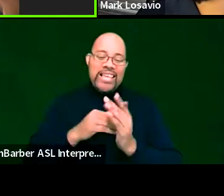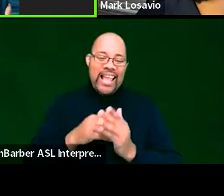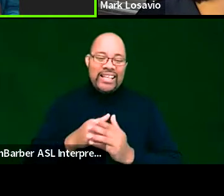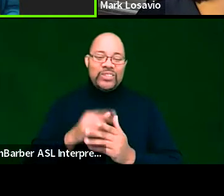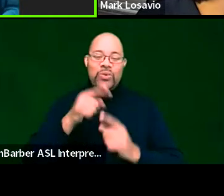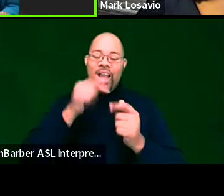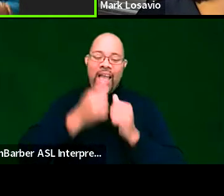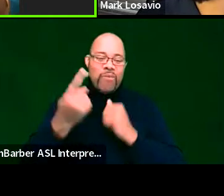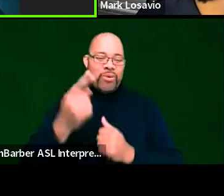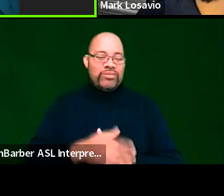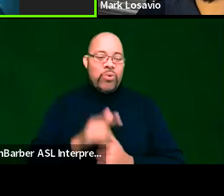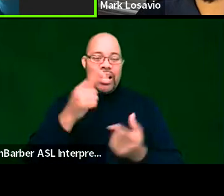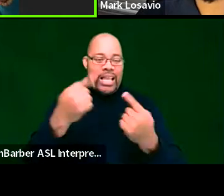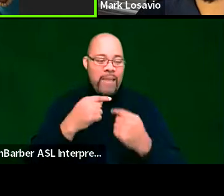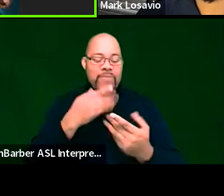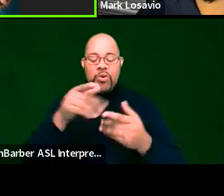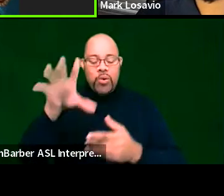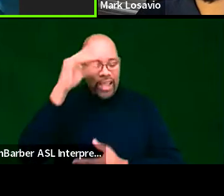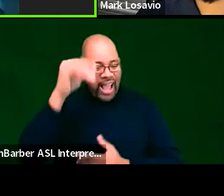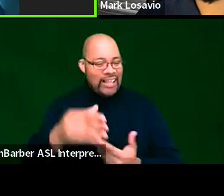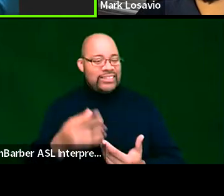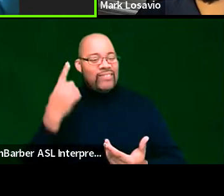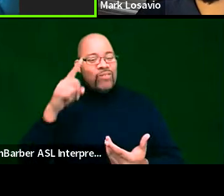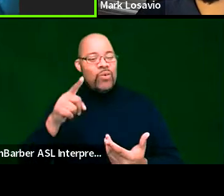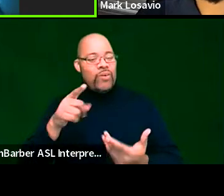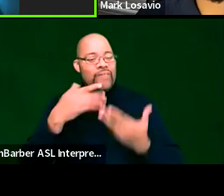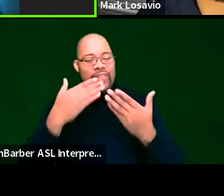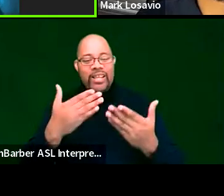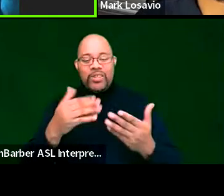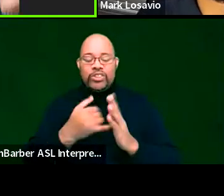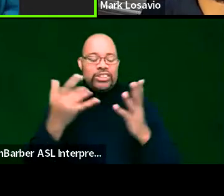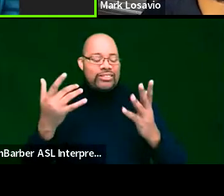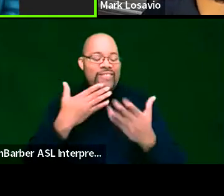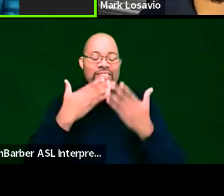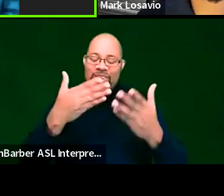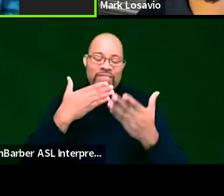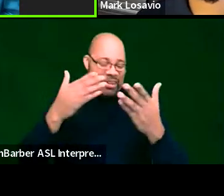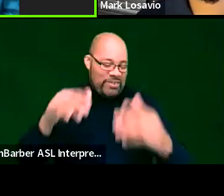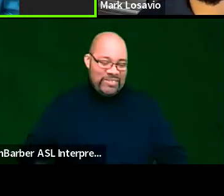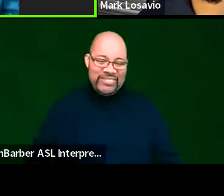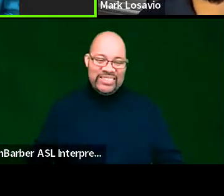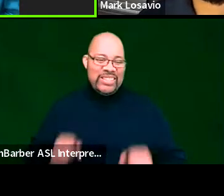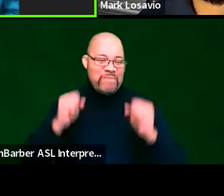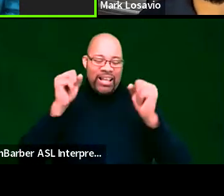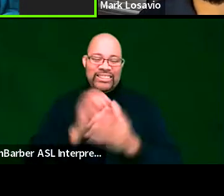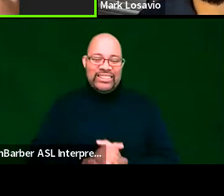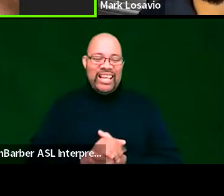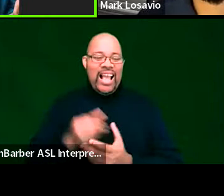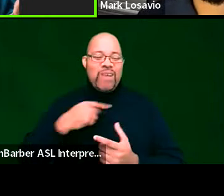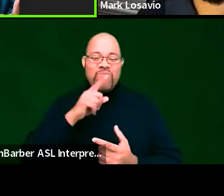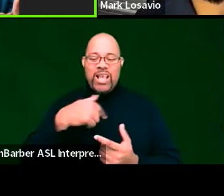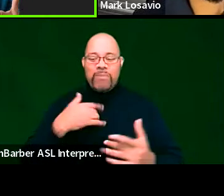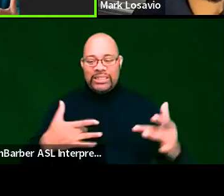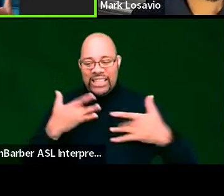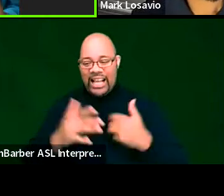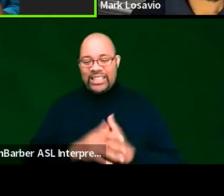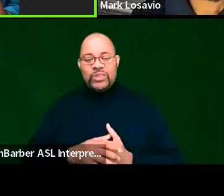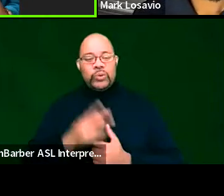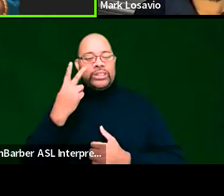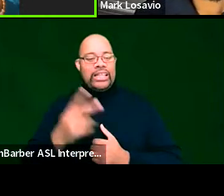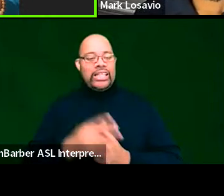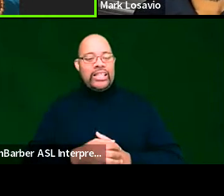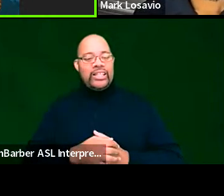to everybody who came. Thank you guys for, thank you. Just thank you. This is so amazing. And I'm really excited to